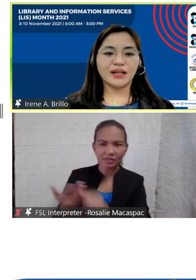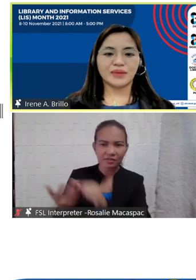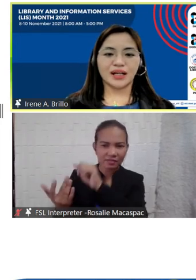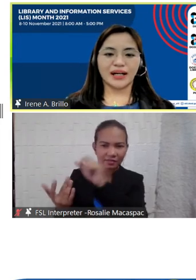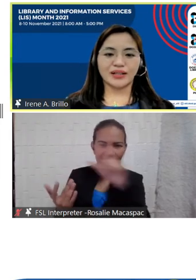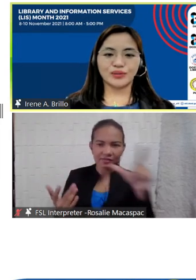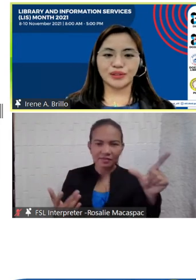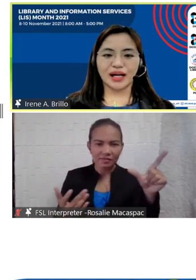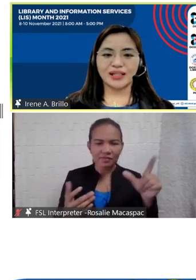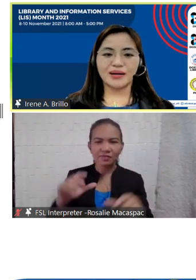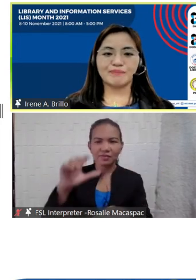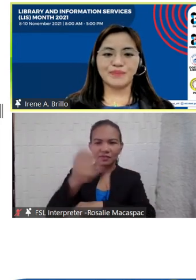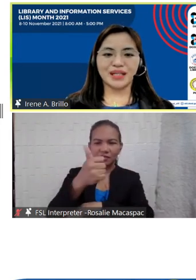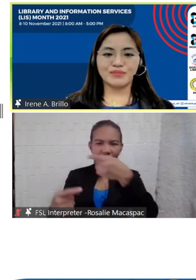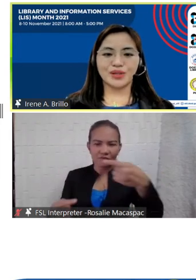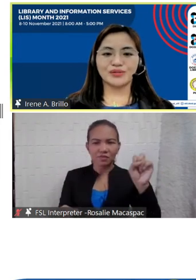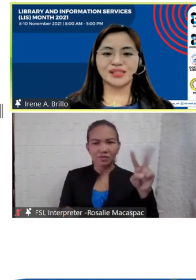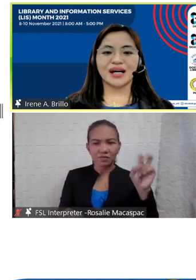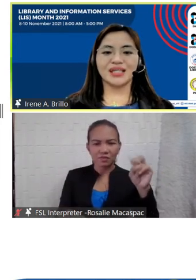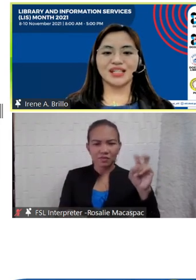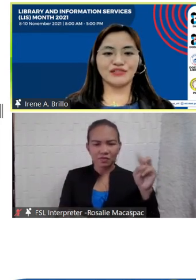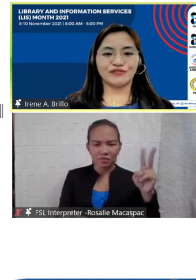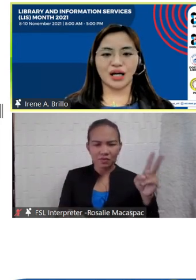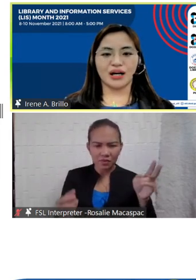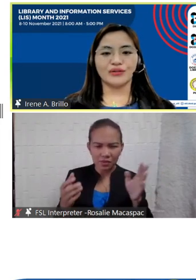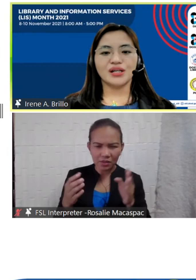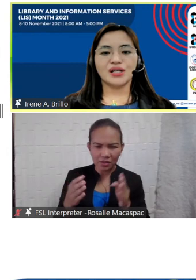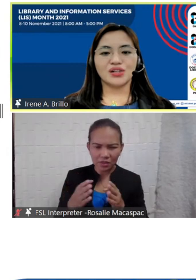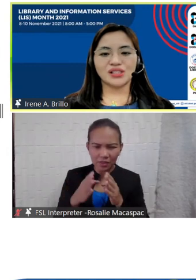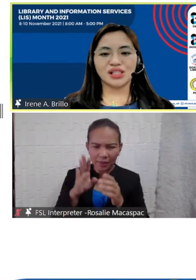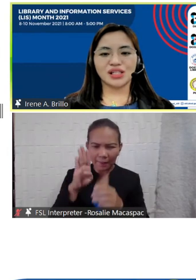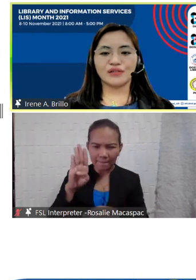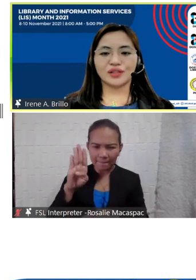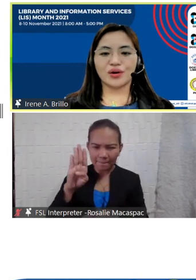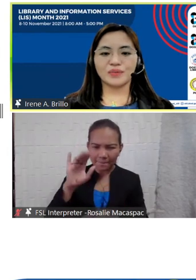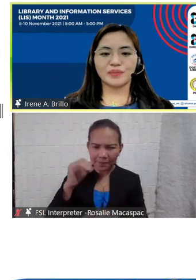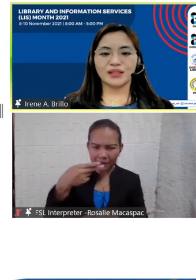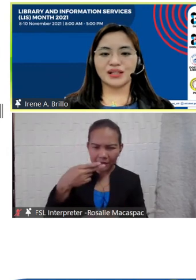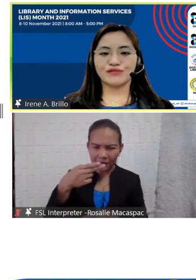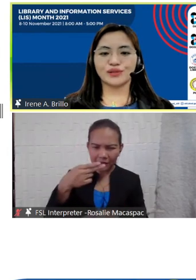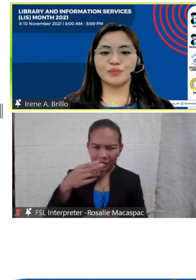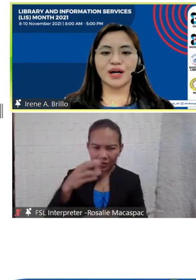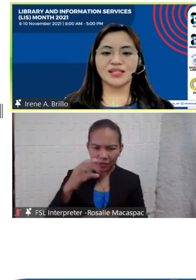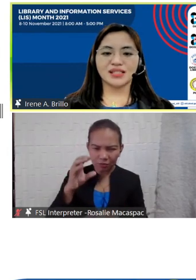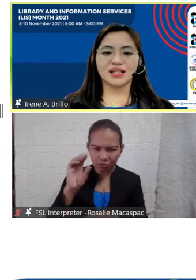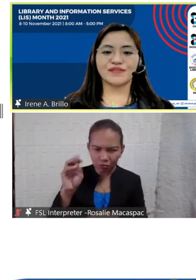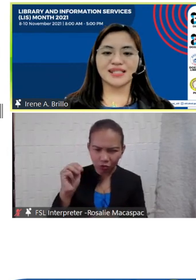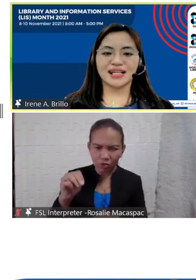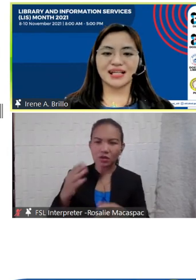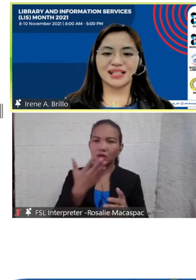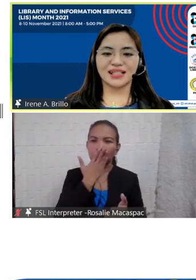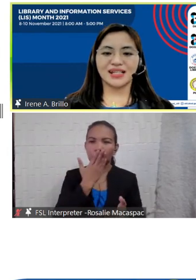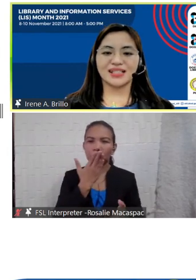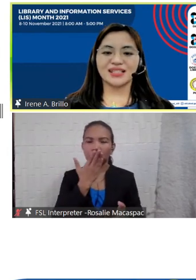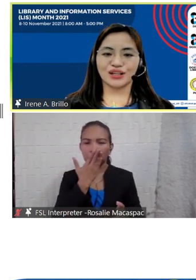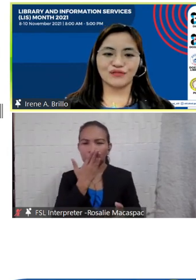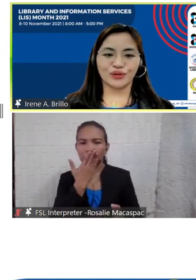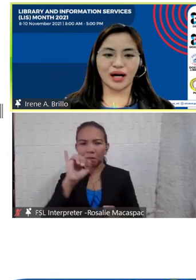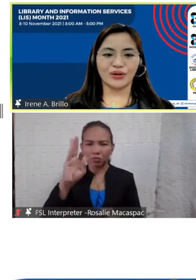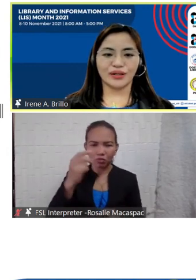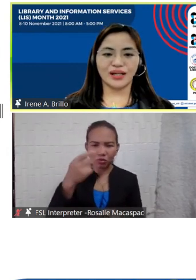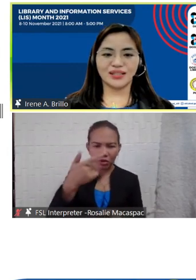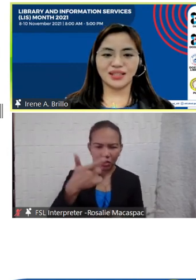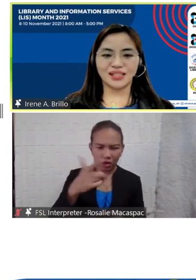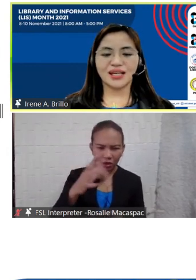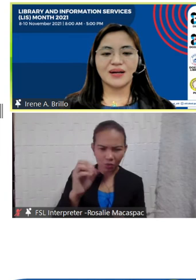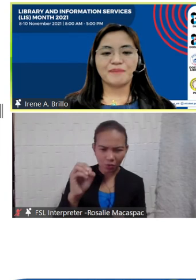p.m., magkakaroon po tayo ng Big Mo sa Ifugao, launching of the complementary food processing facility in